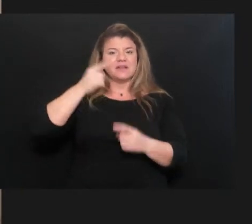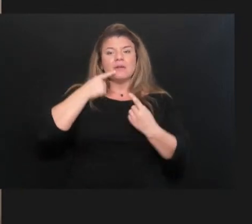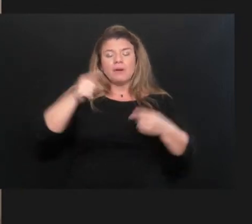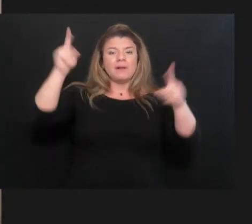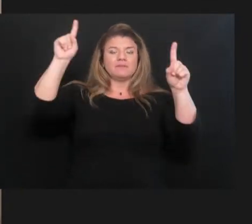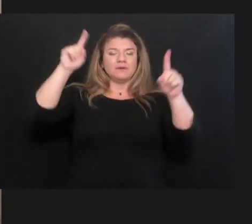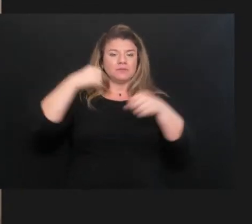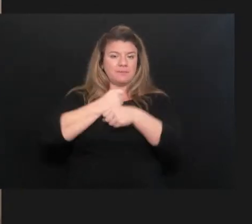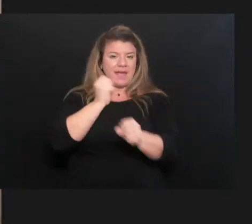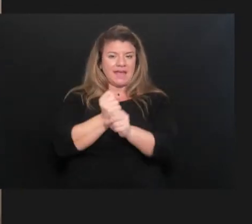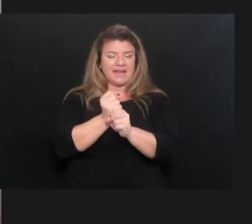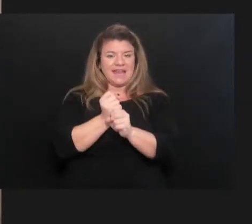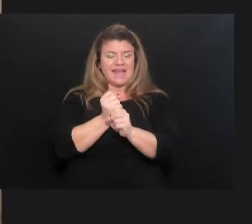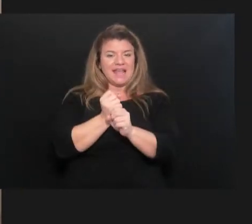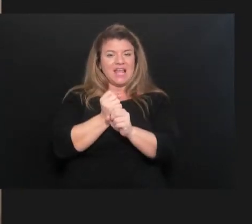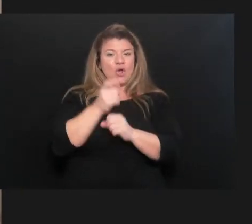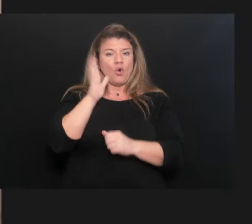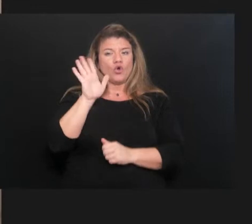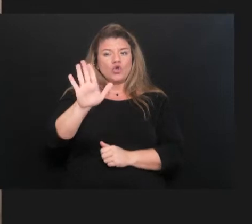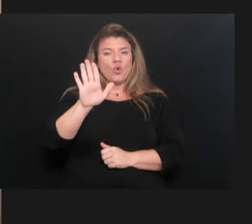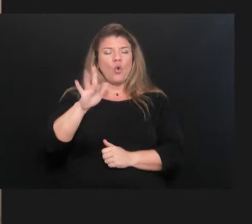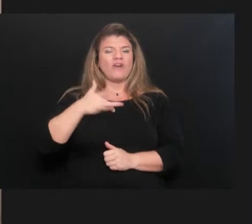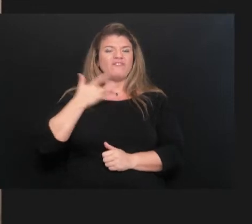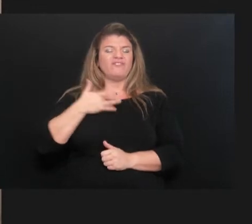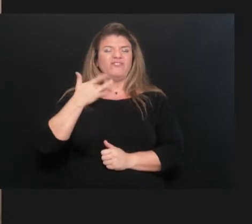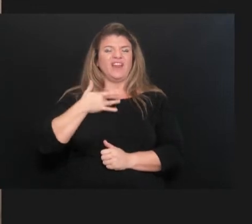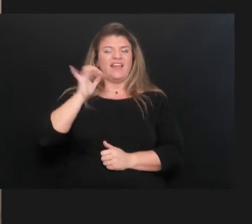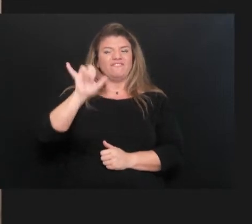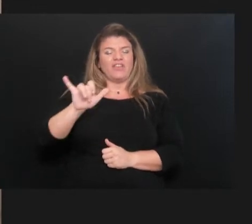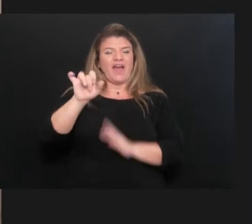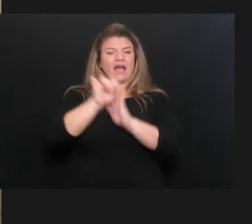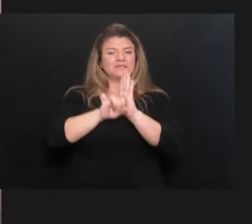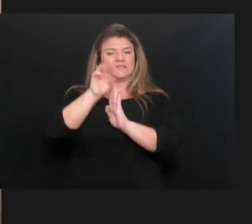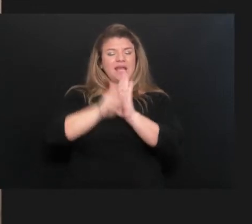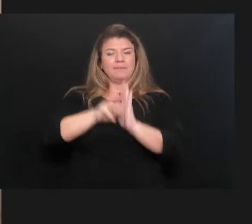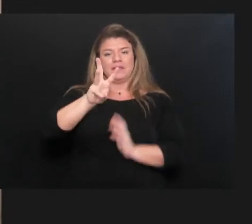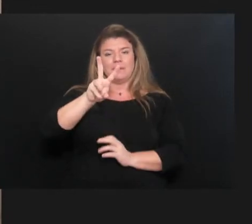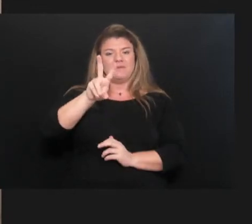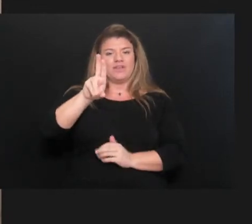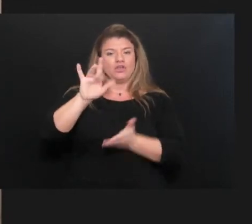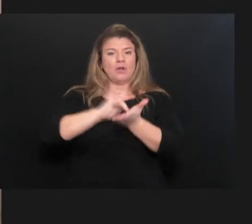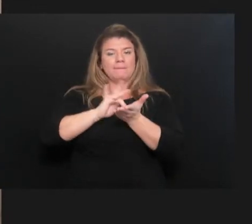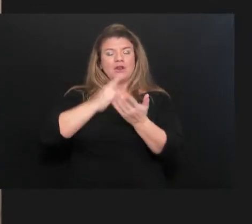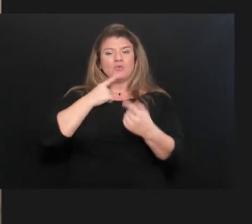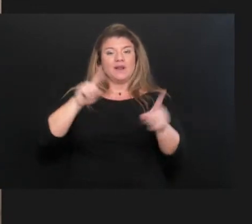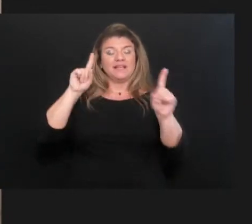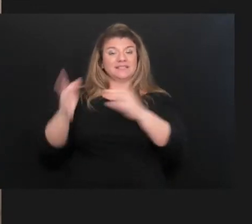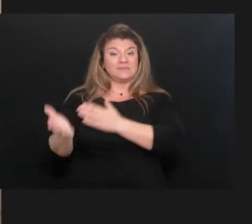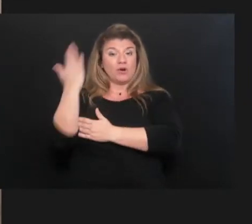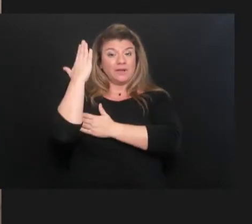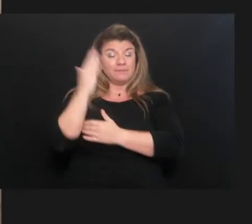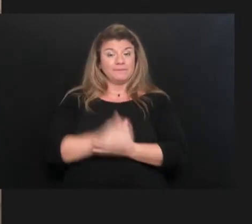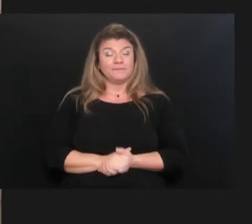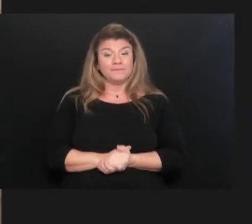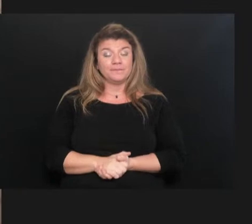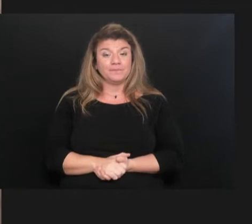was issued to add this bill? And what's your stance on the statement that WVU Medicine released this morning?